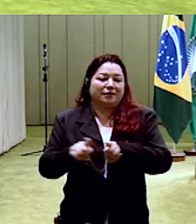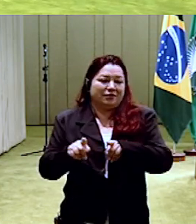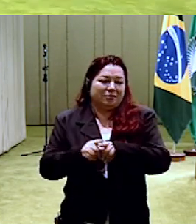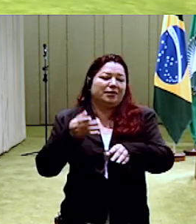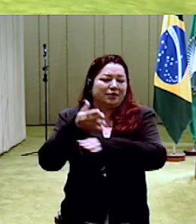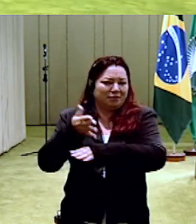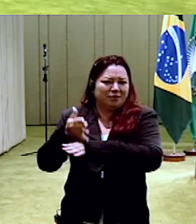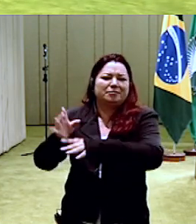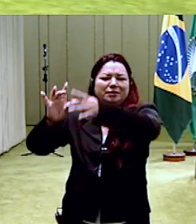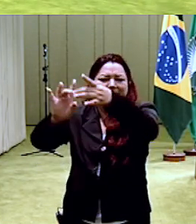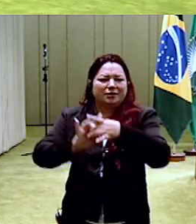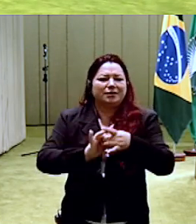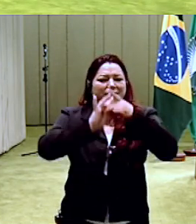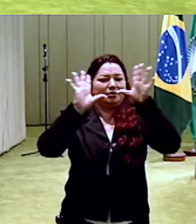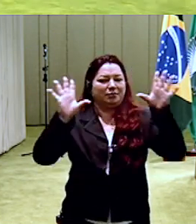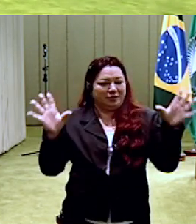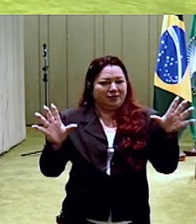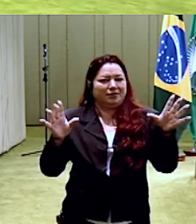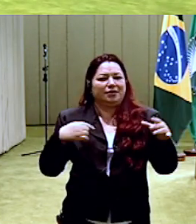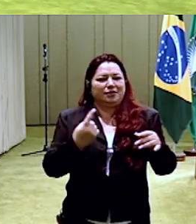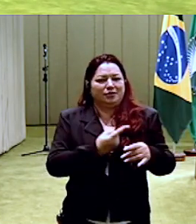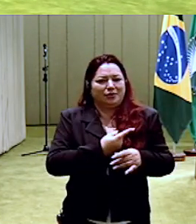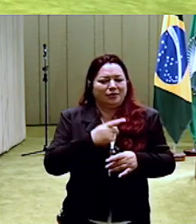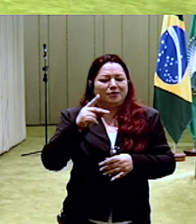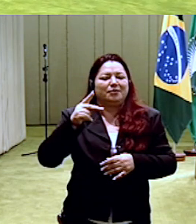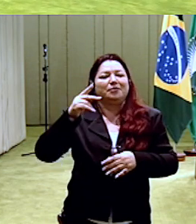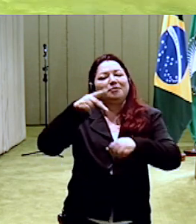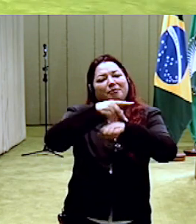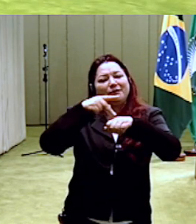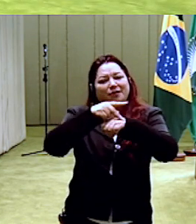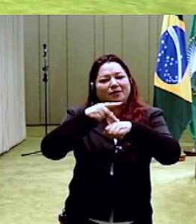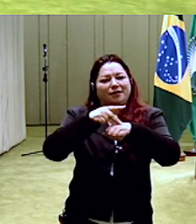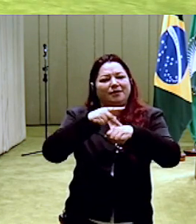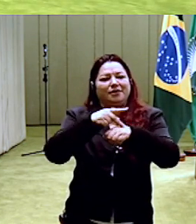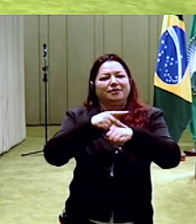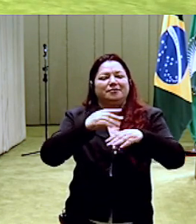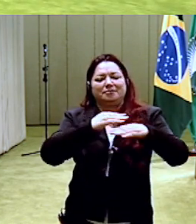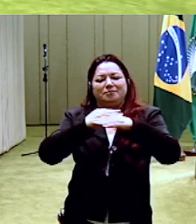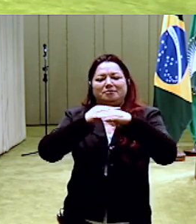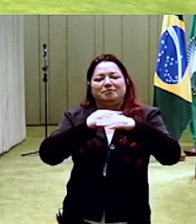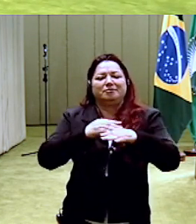democracy. And as you know, our country is very, very stable compared to many.